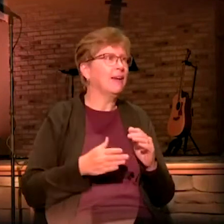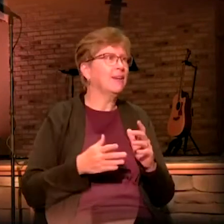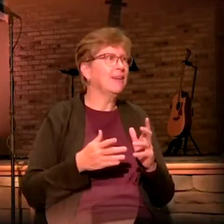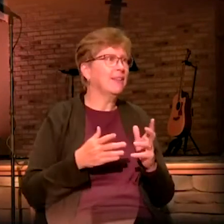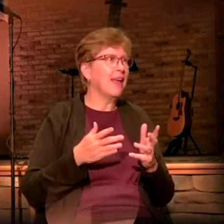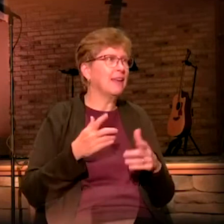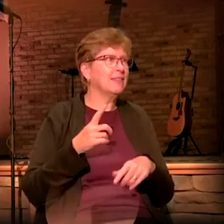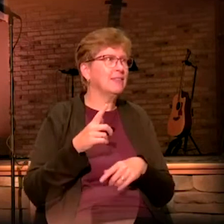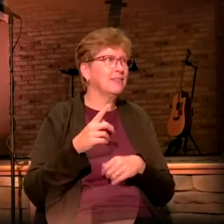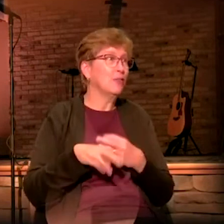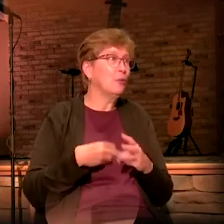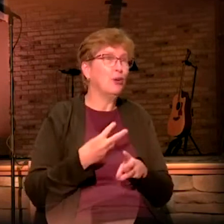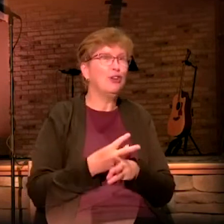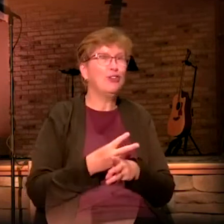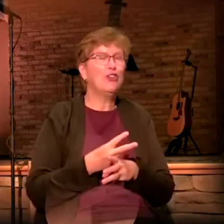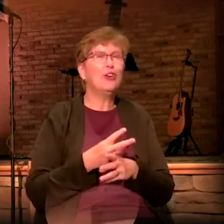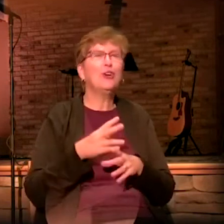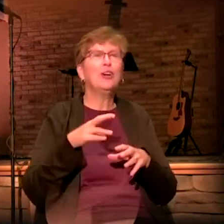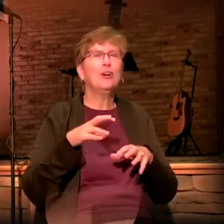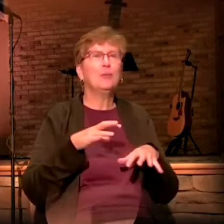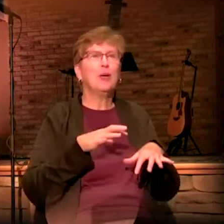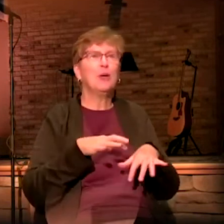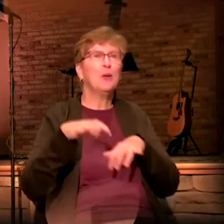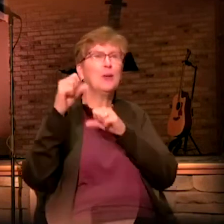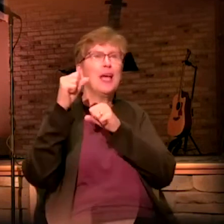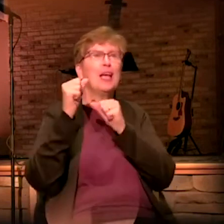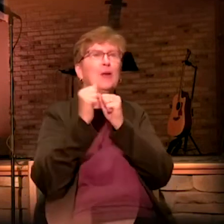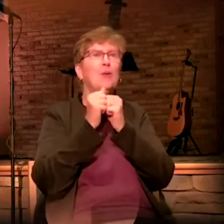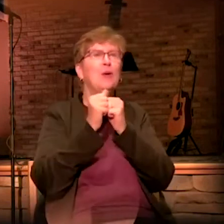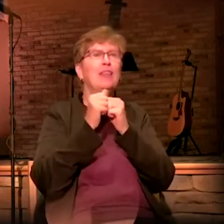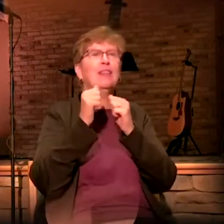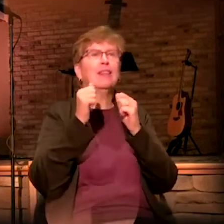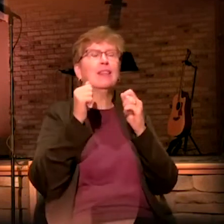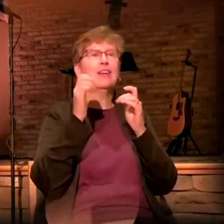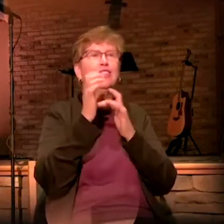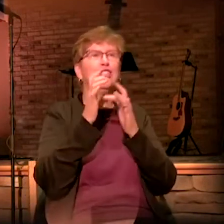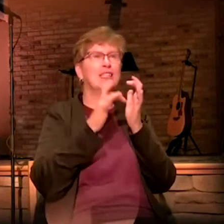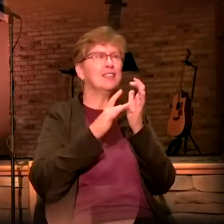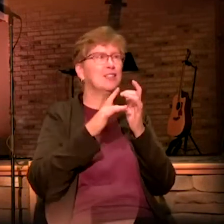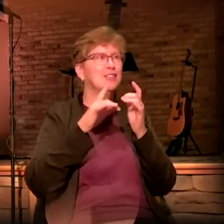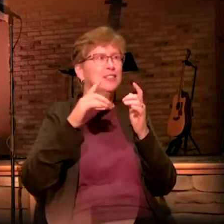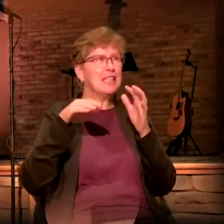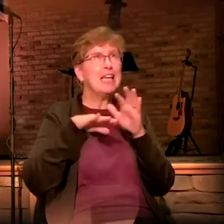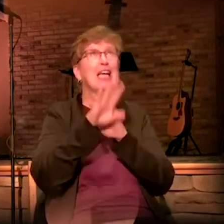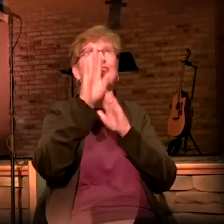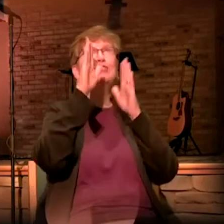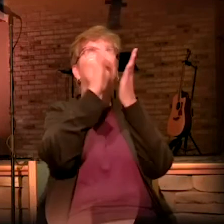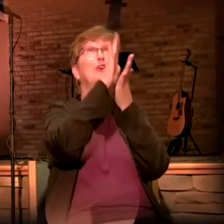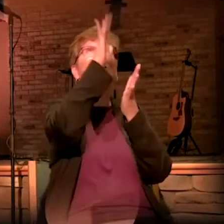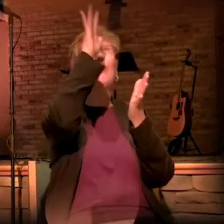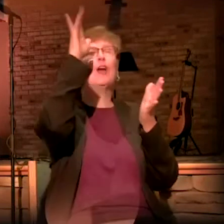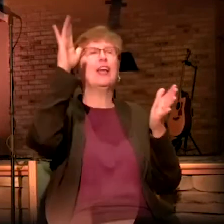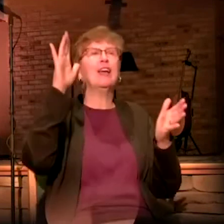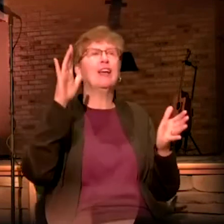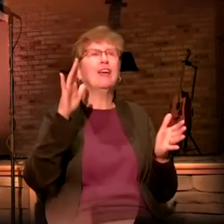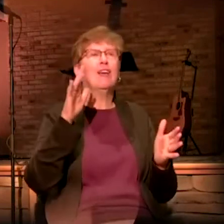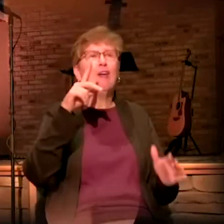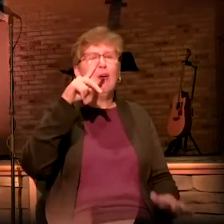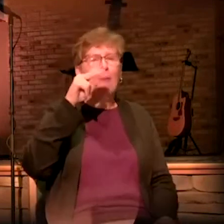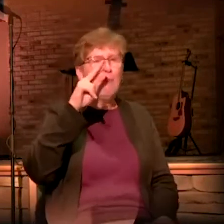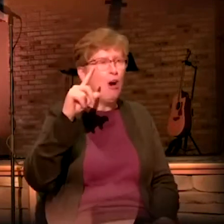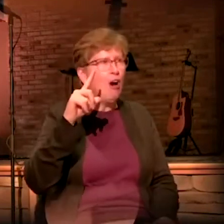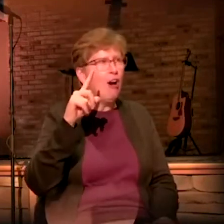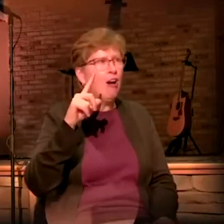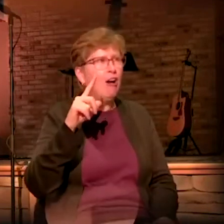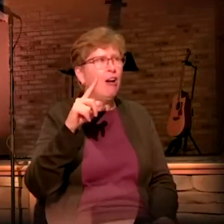taken with Jesus to glory. And I had to believe that as the Apostle Paul shared these words, that there was a little